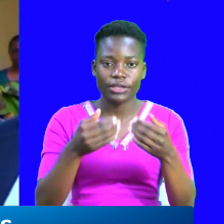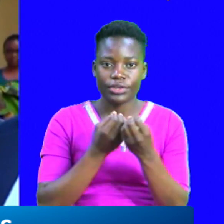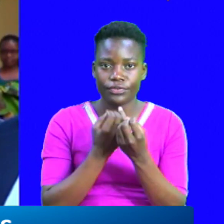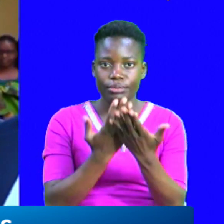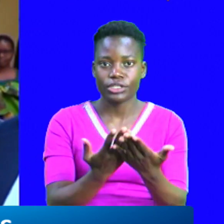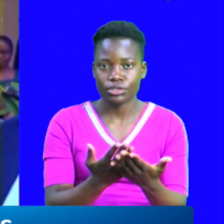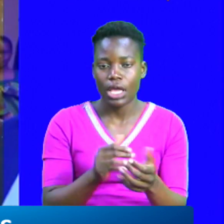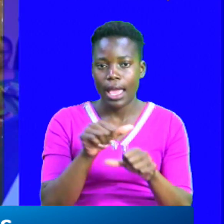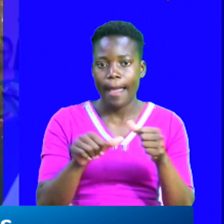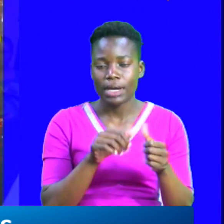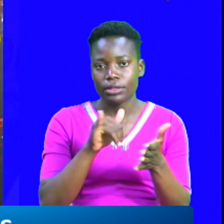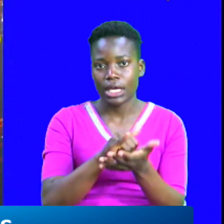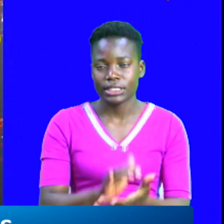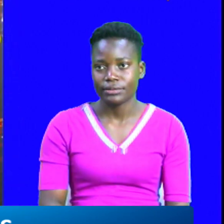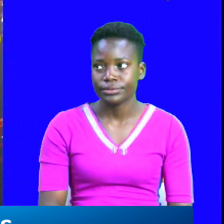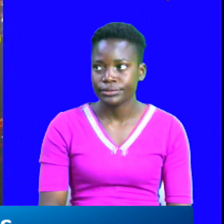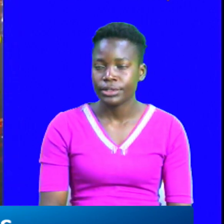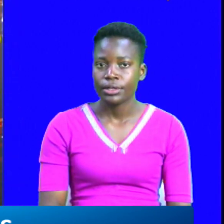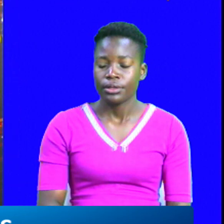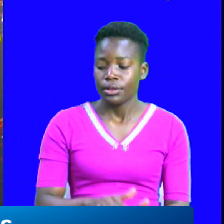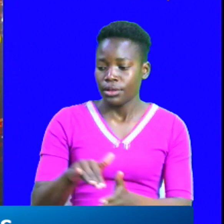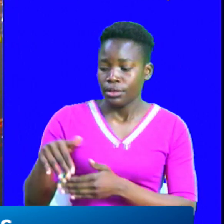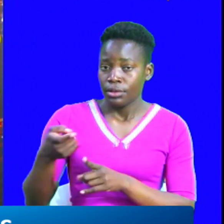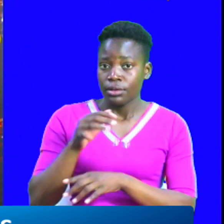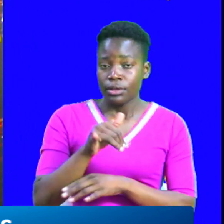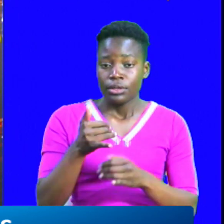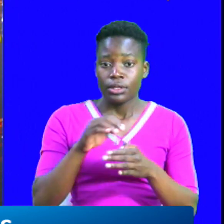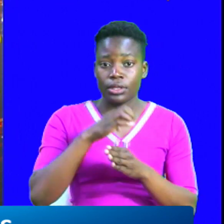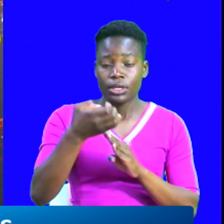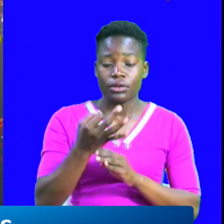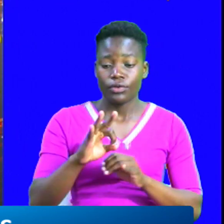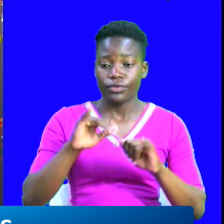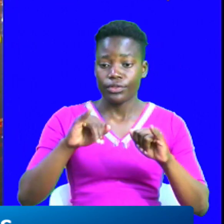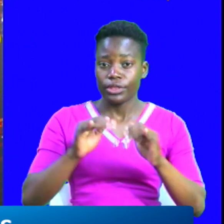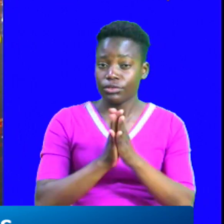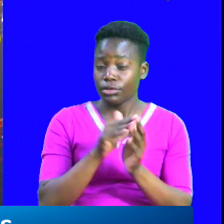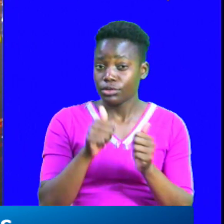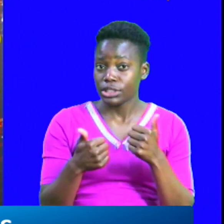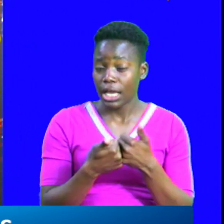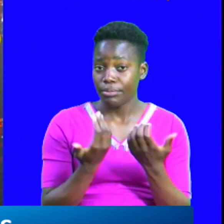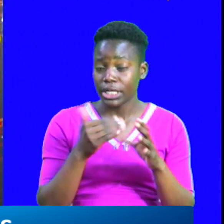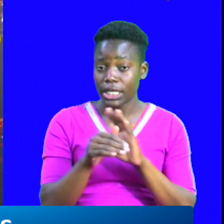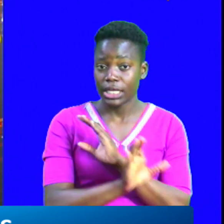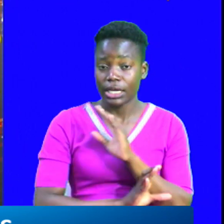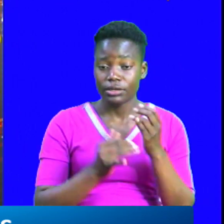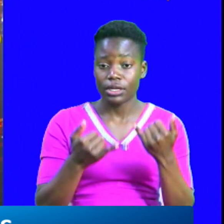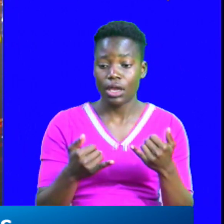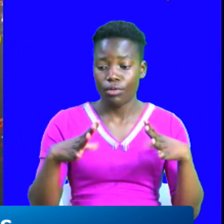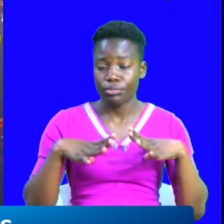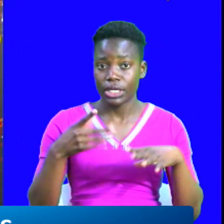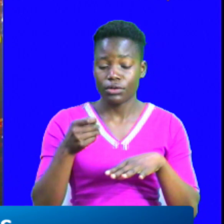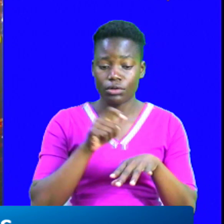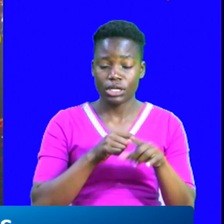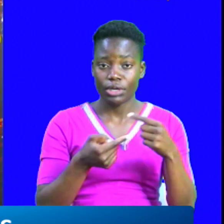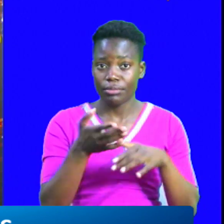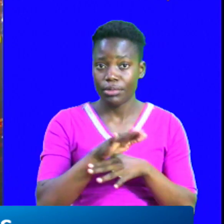and corresponding messages to the parents as required. From that, we come to the end of the stories that are making headlines in the country. We're going to take a break. When we come